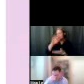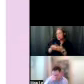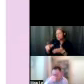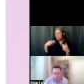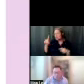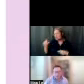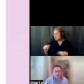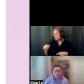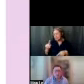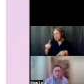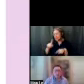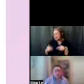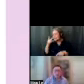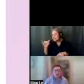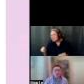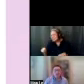feel it,